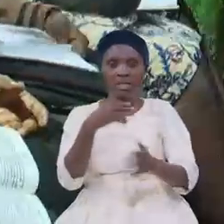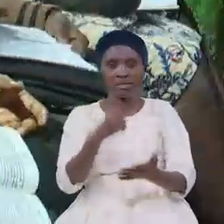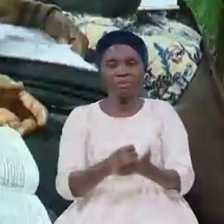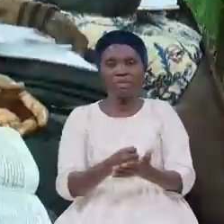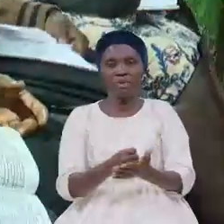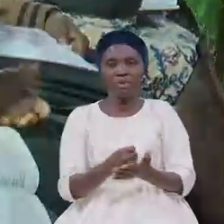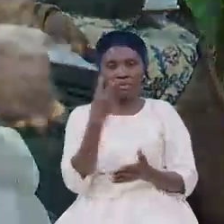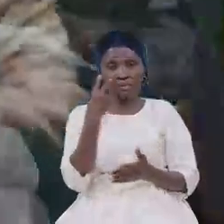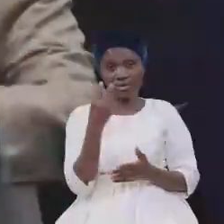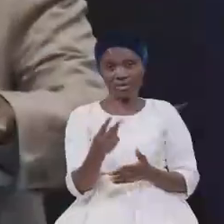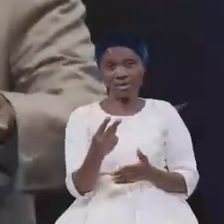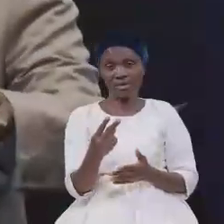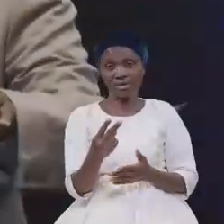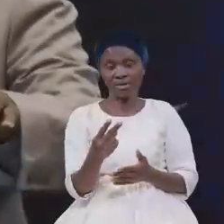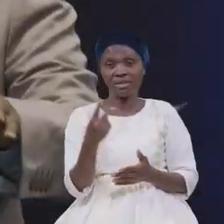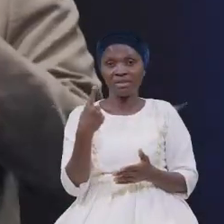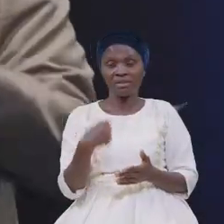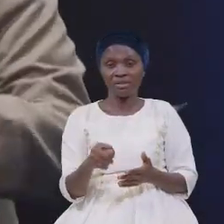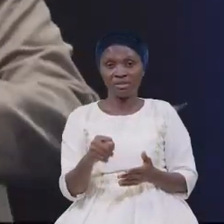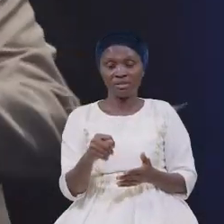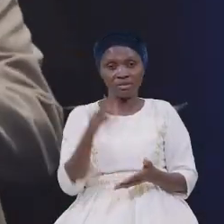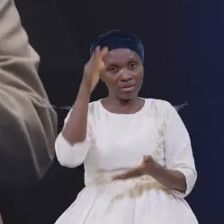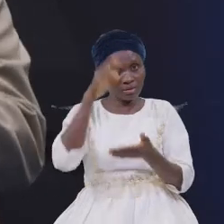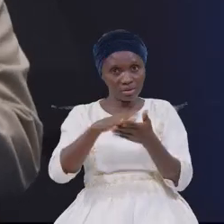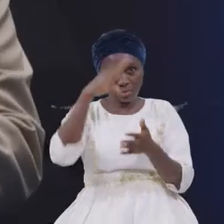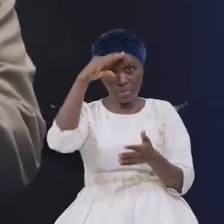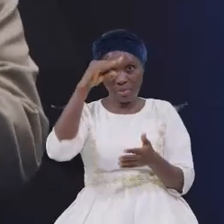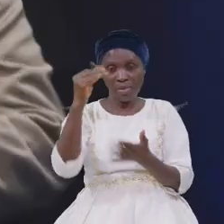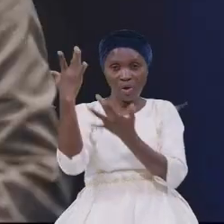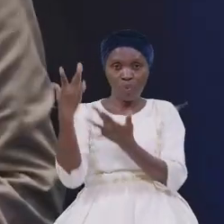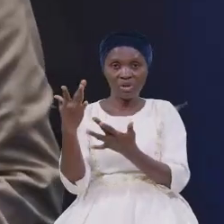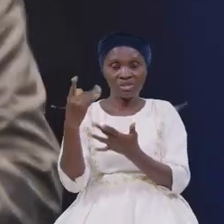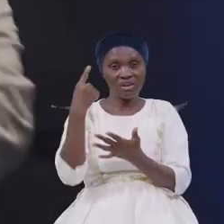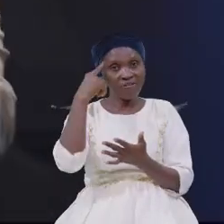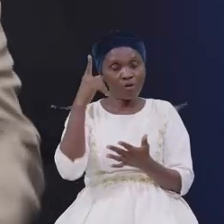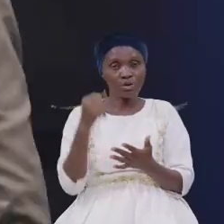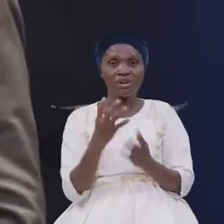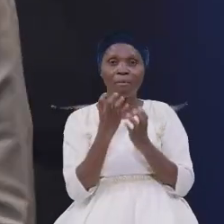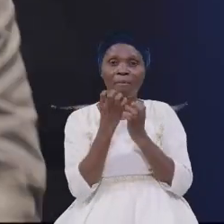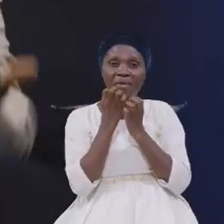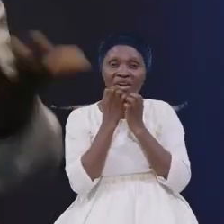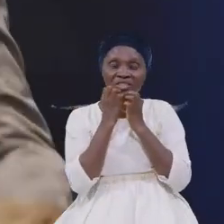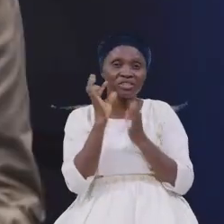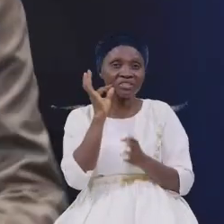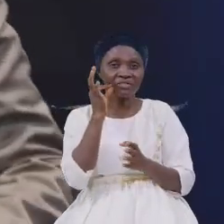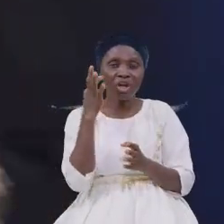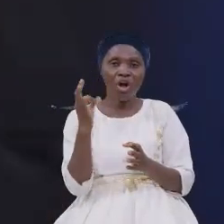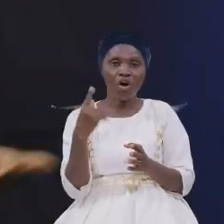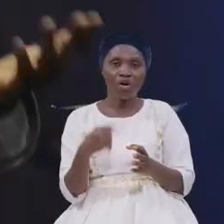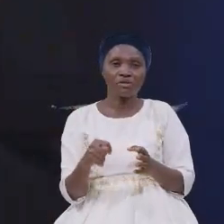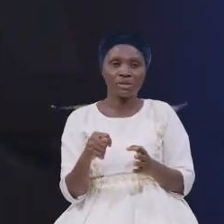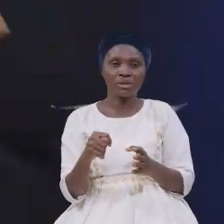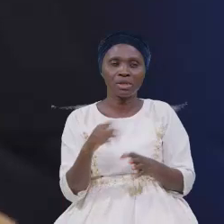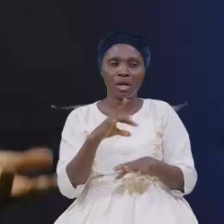the husbandman man waiteth for the precious fruit of the earth, and